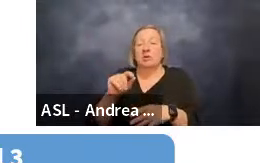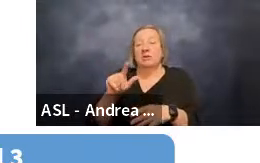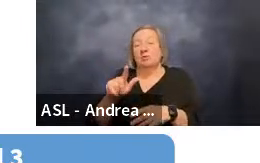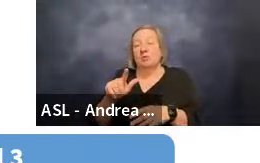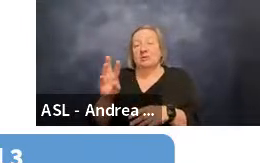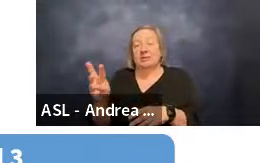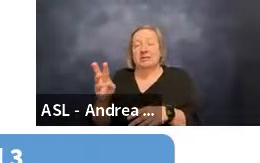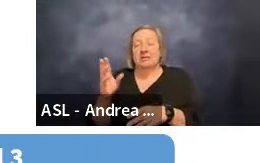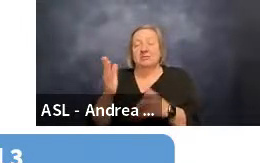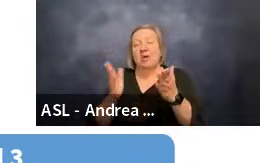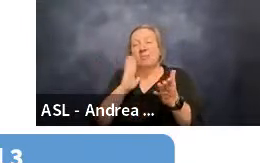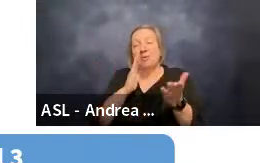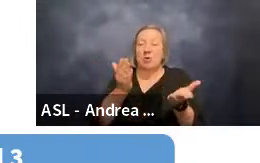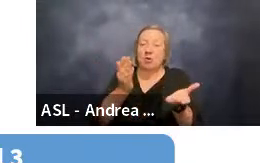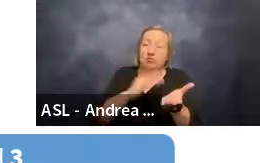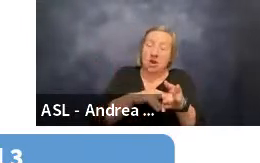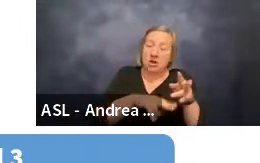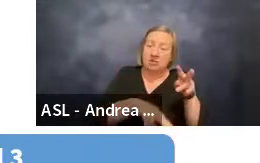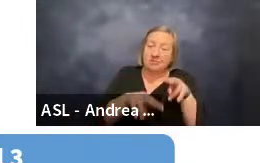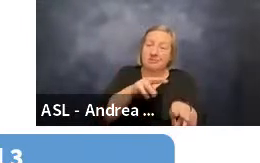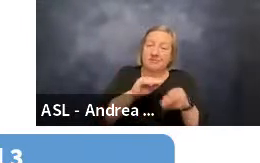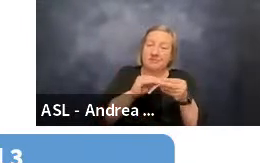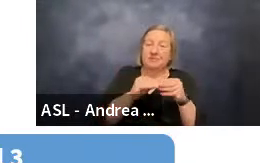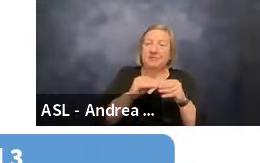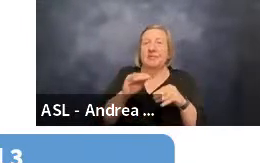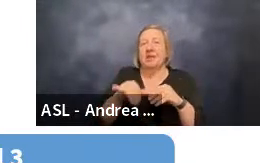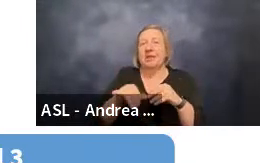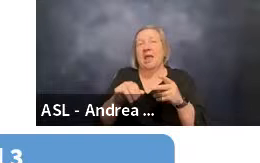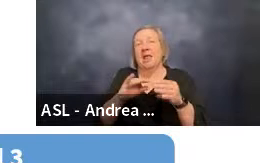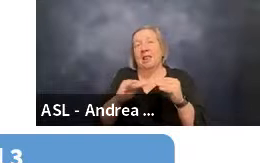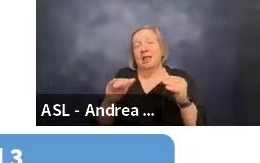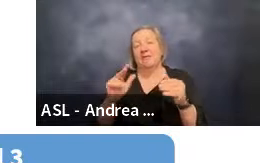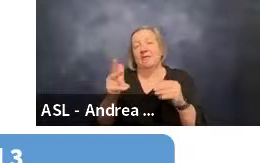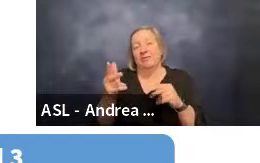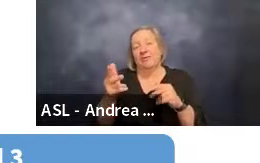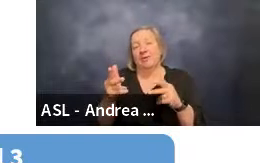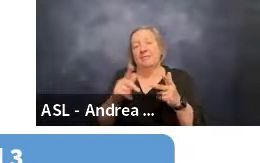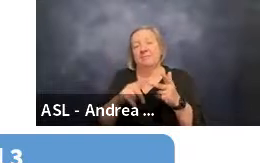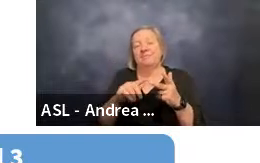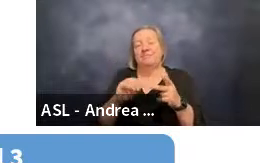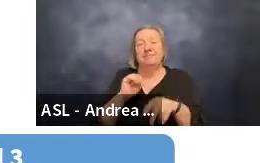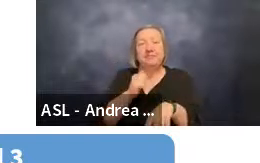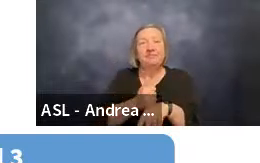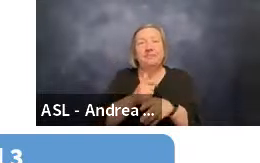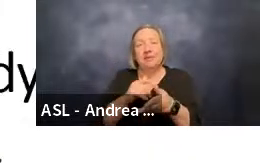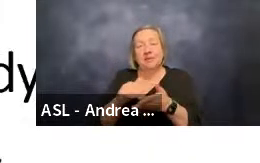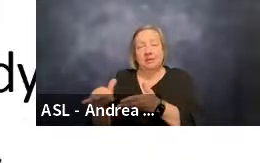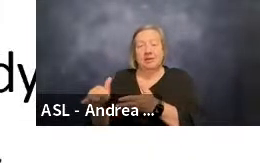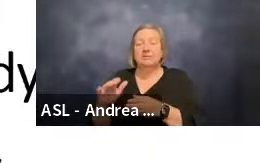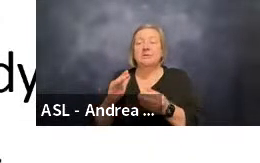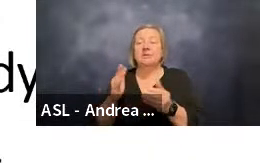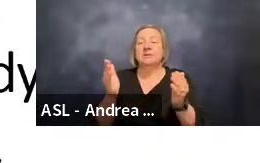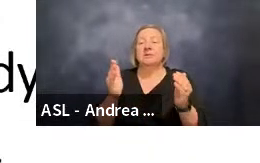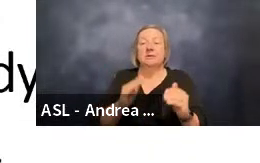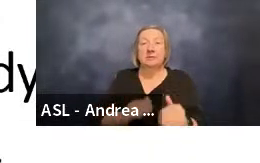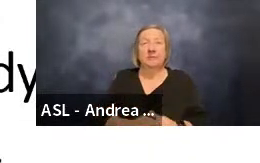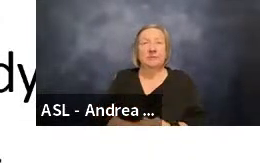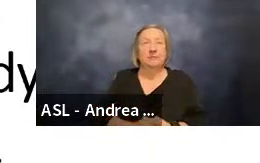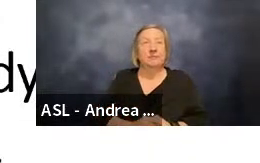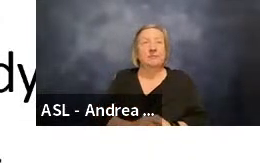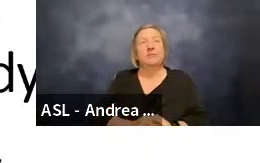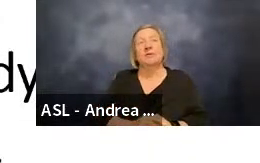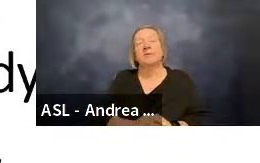do a refresh on this level 3 scenario. Or sorry, it was level 3 study. Next slide, please.